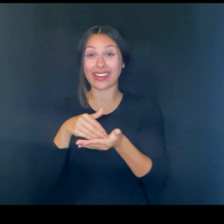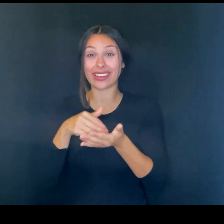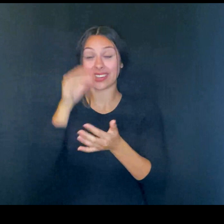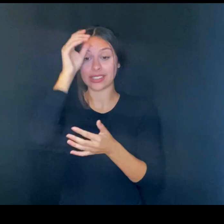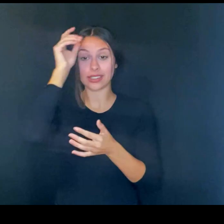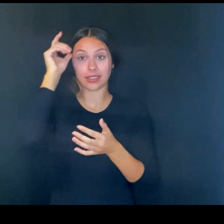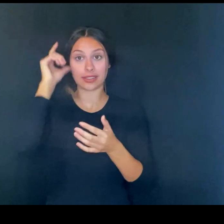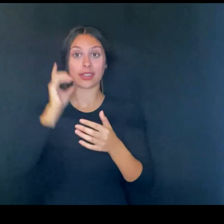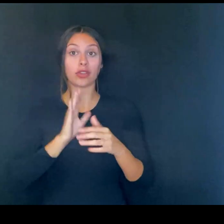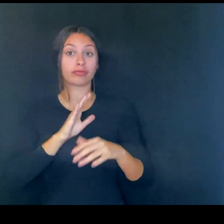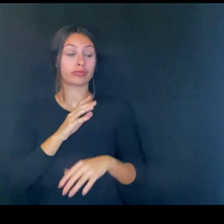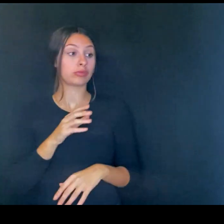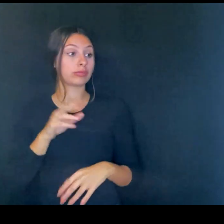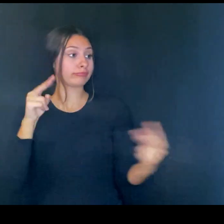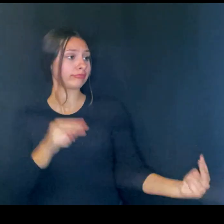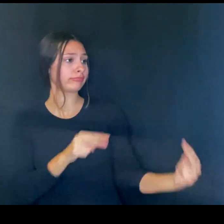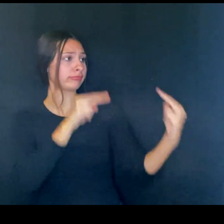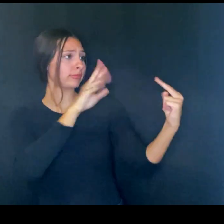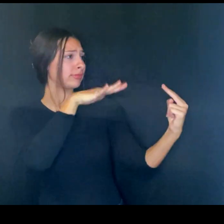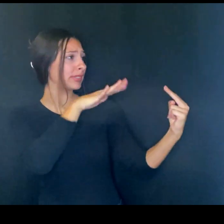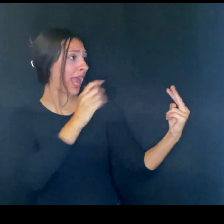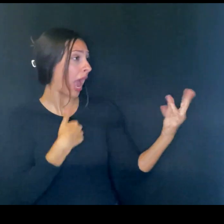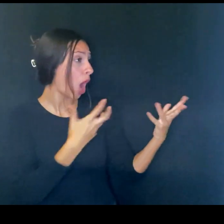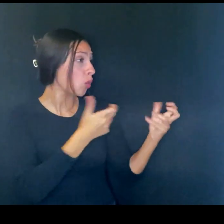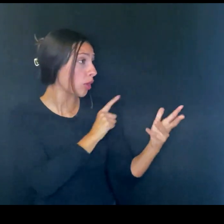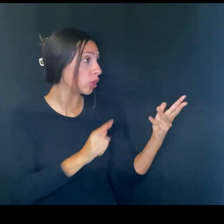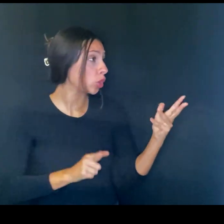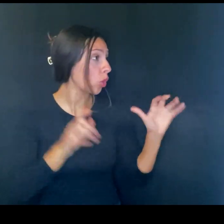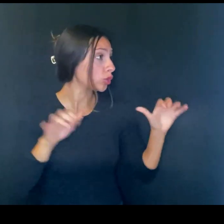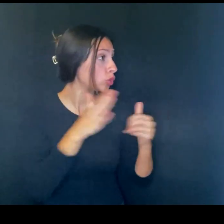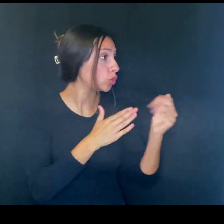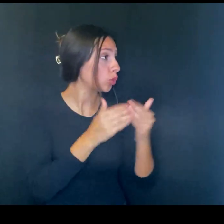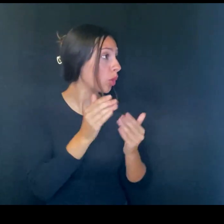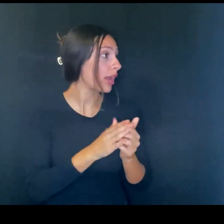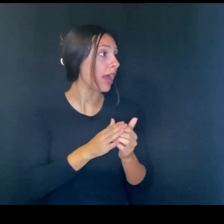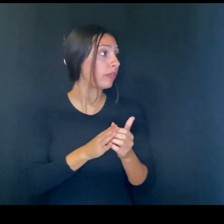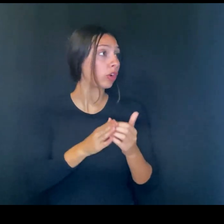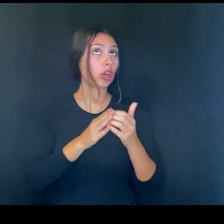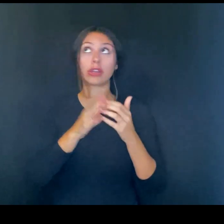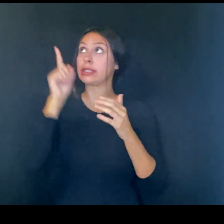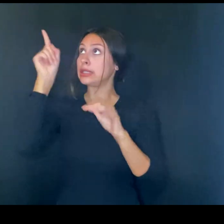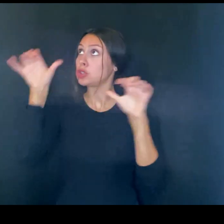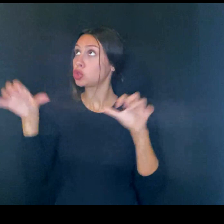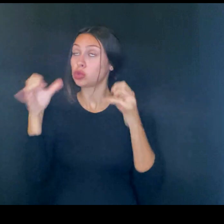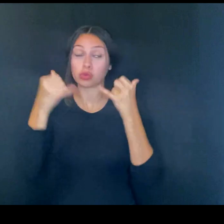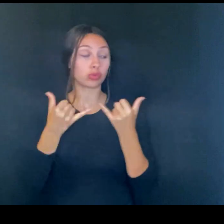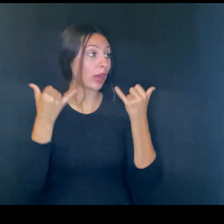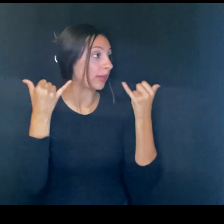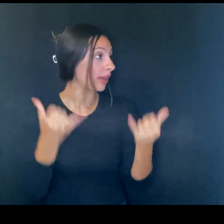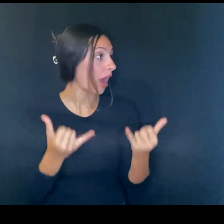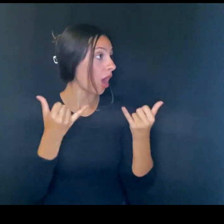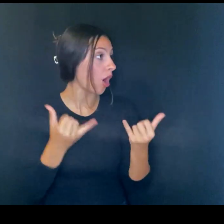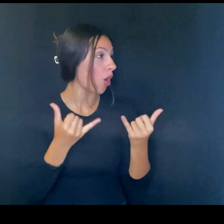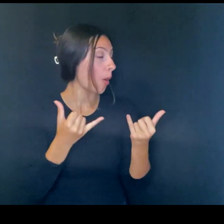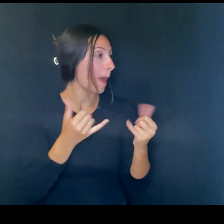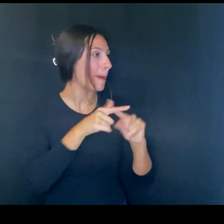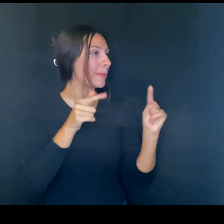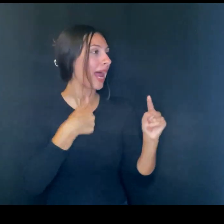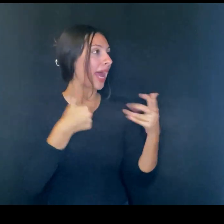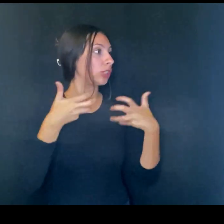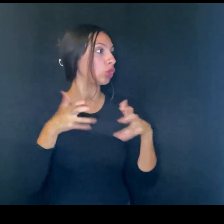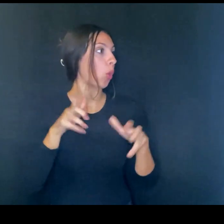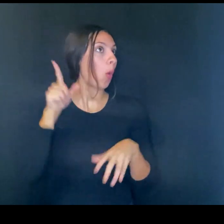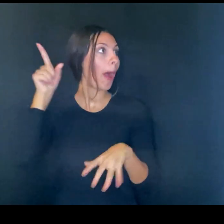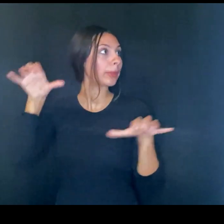Look at your neighbor and say, I want the Lord to do whatever it is he's doing in this season, but I don't want him to